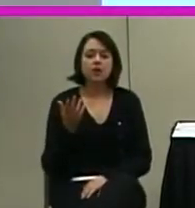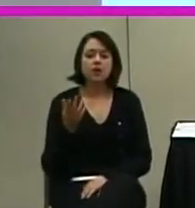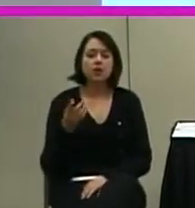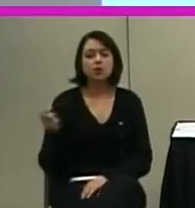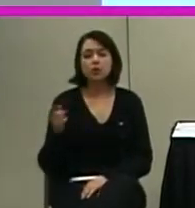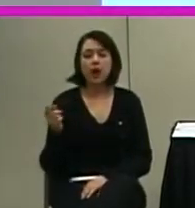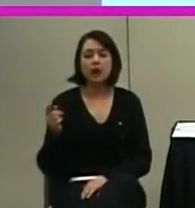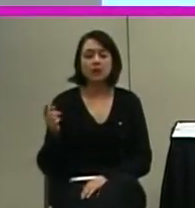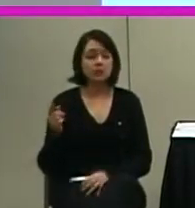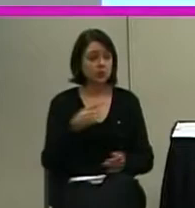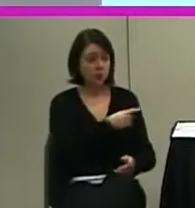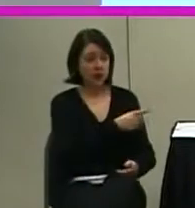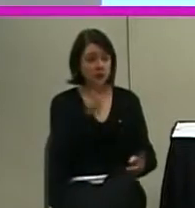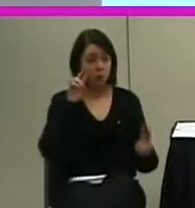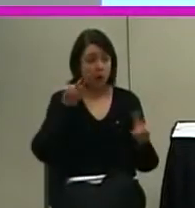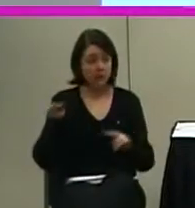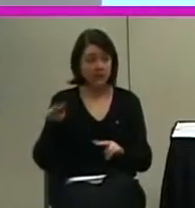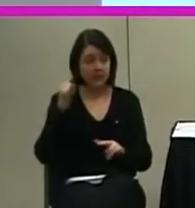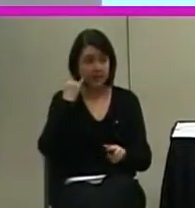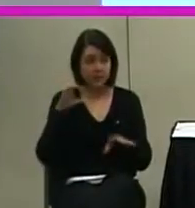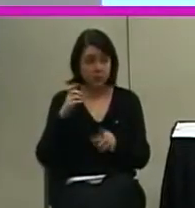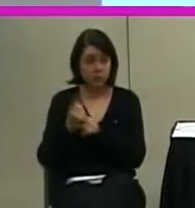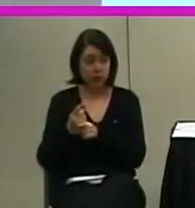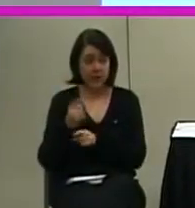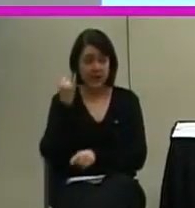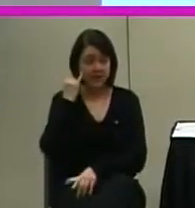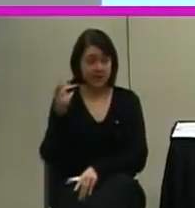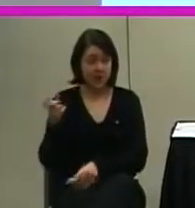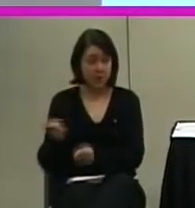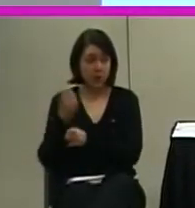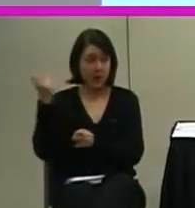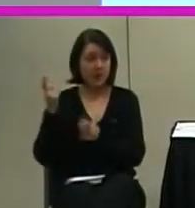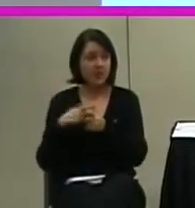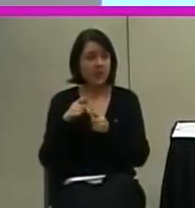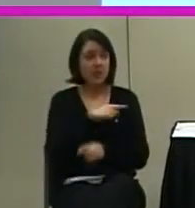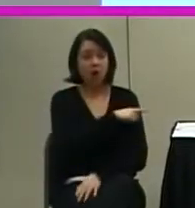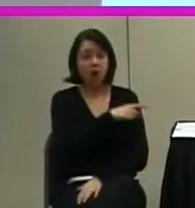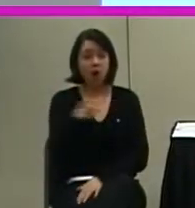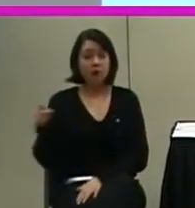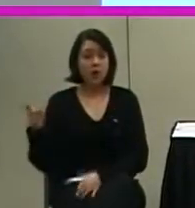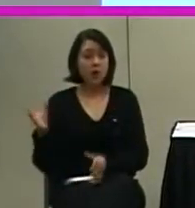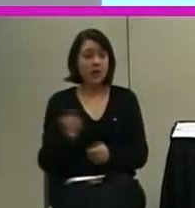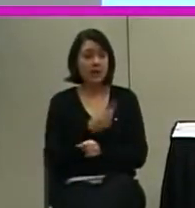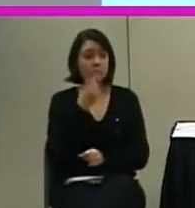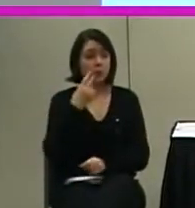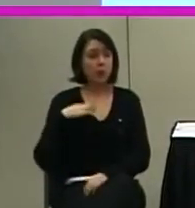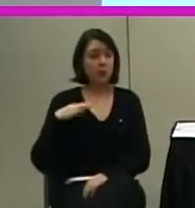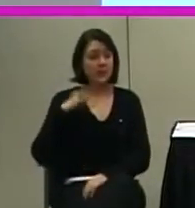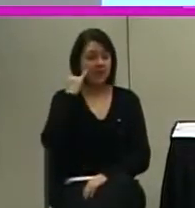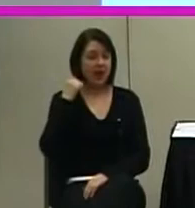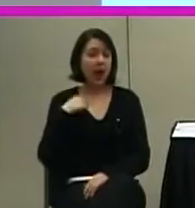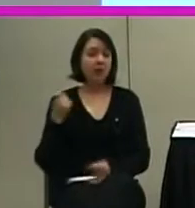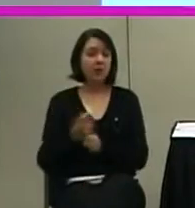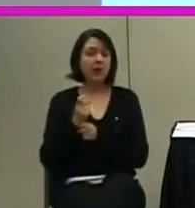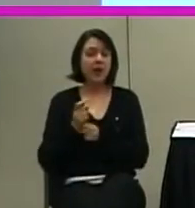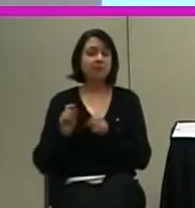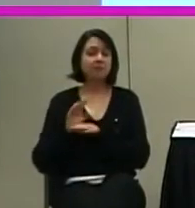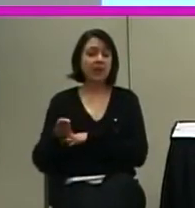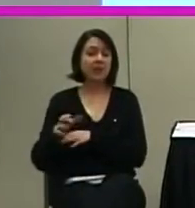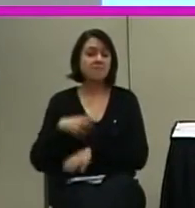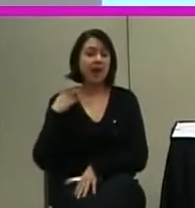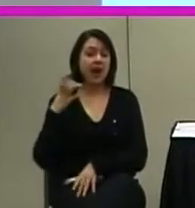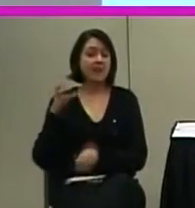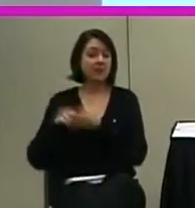You guys are watching this, and if they do it right, if they win, everybody here gets 2 points. If I win, that means I make them mad and I get them in